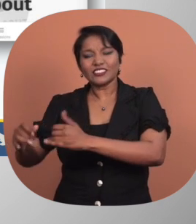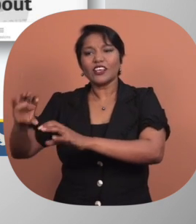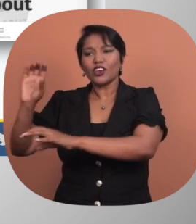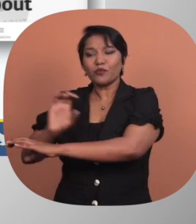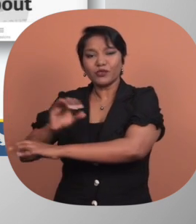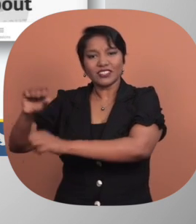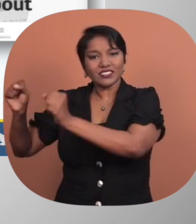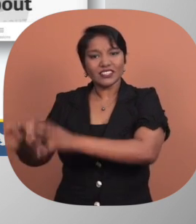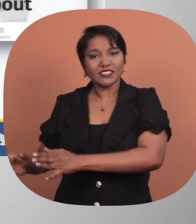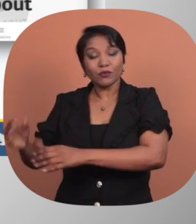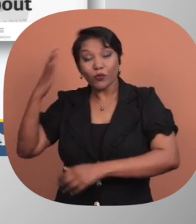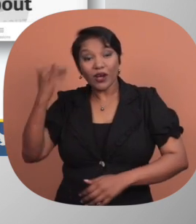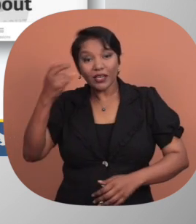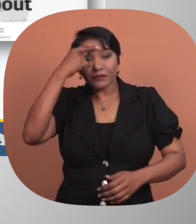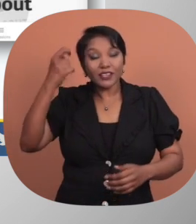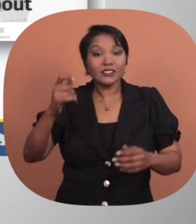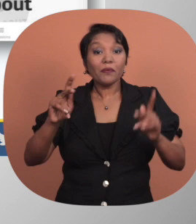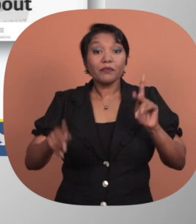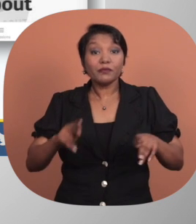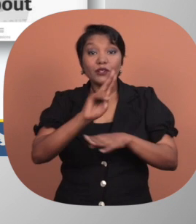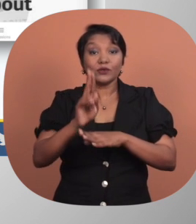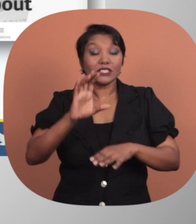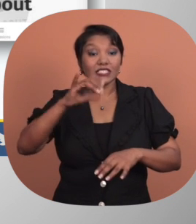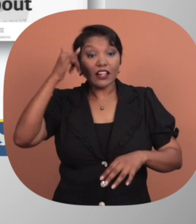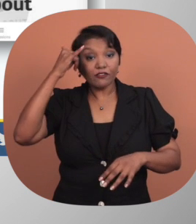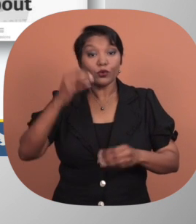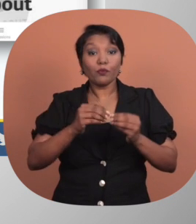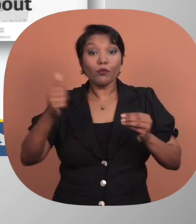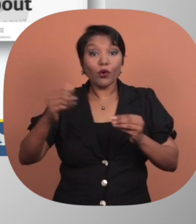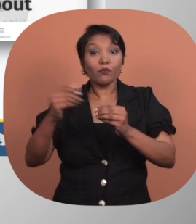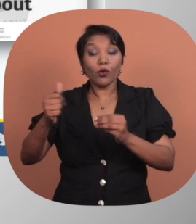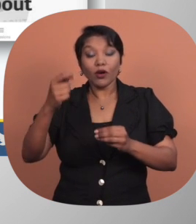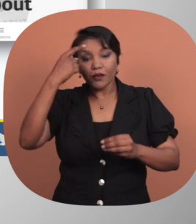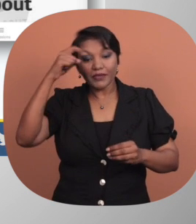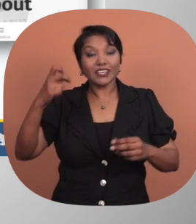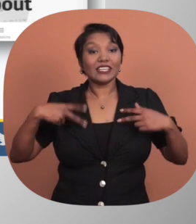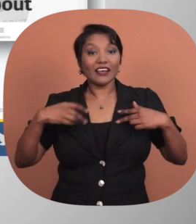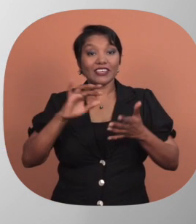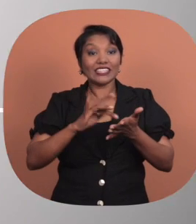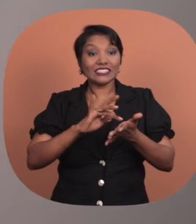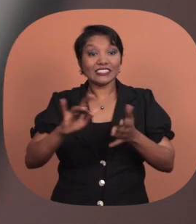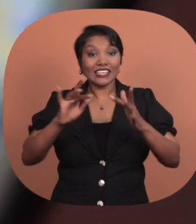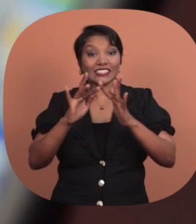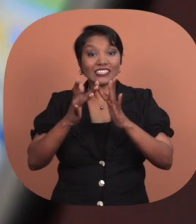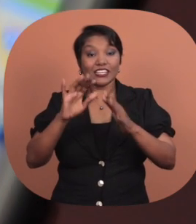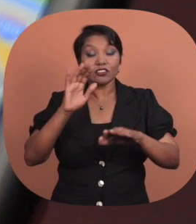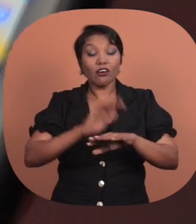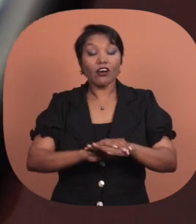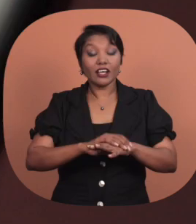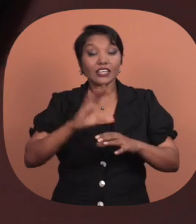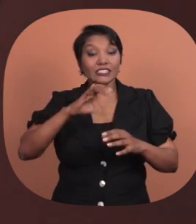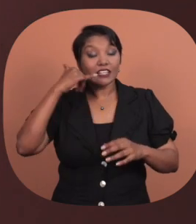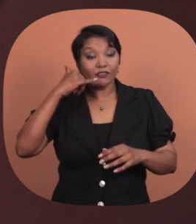for mobiles first, and then adjust to tablets, and then adjust to desktop. Global